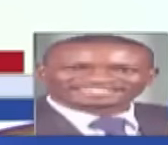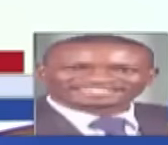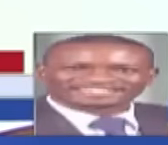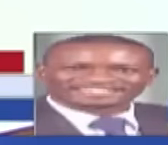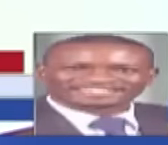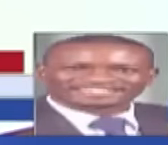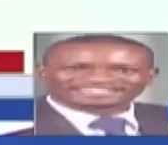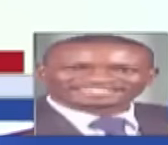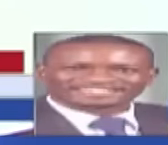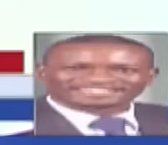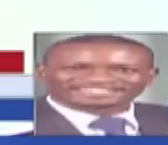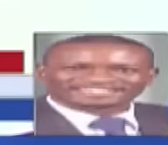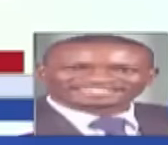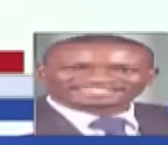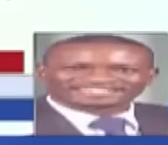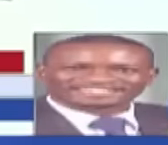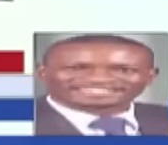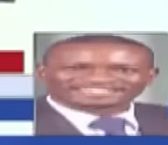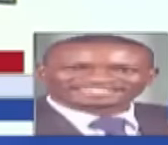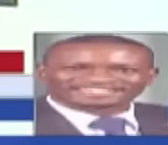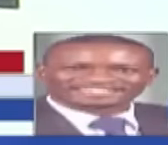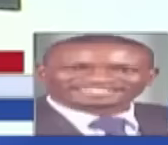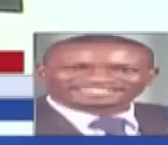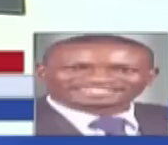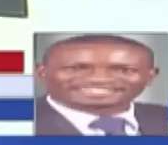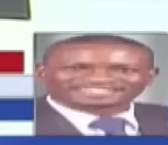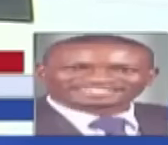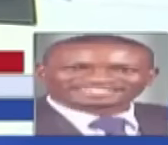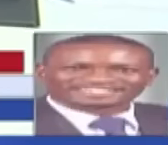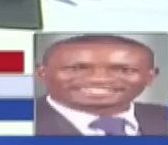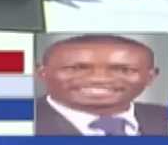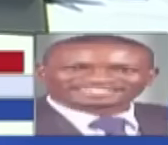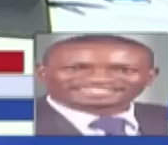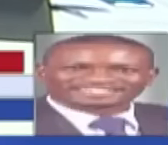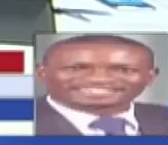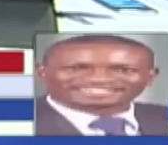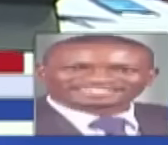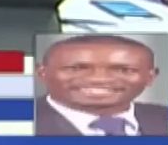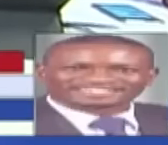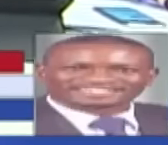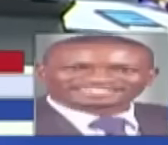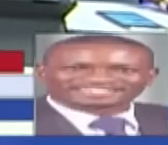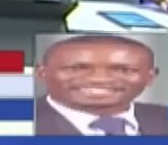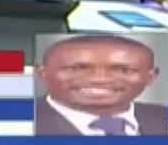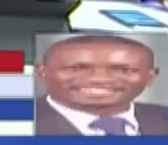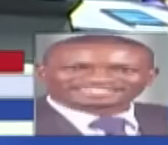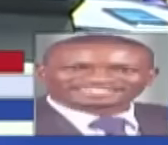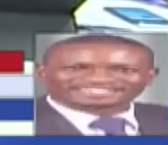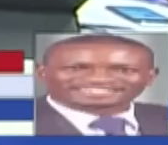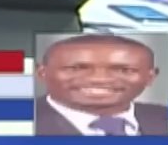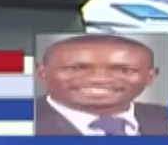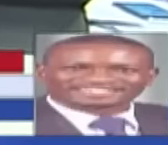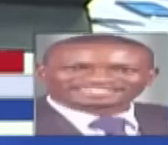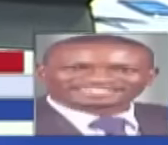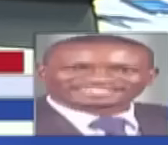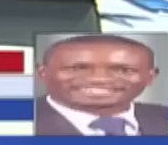court even coming up with suggestions on how best we can carry out this protest without causing any damage to property and injury